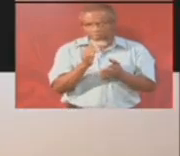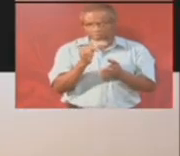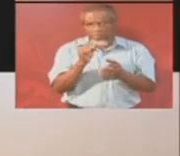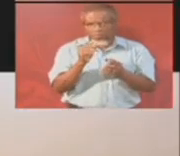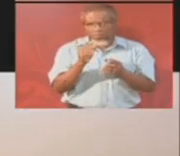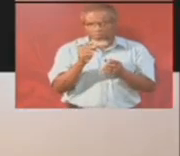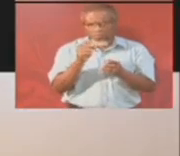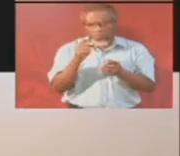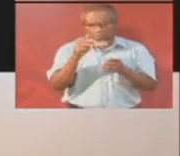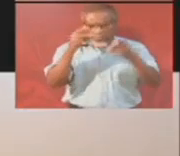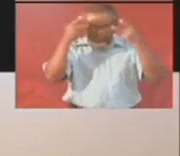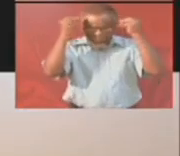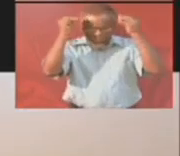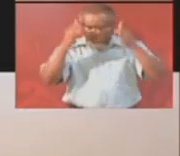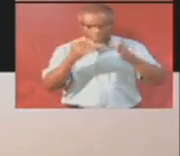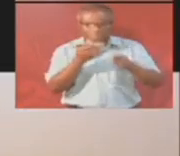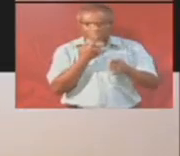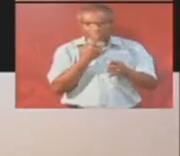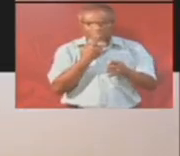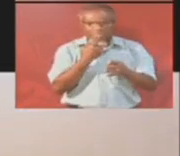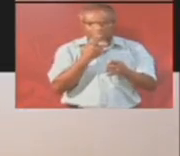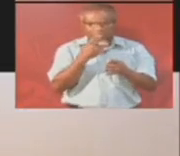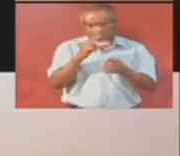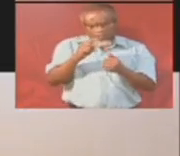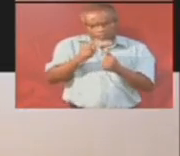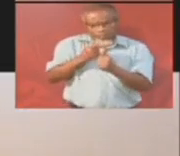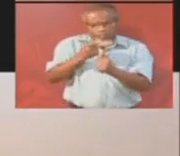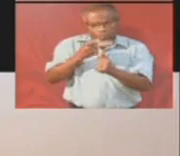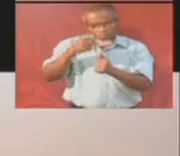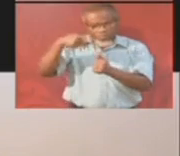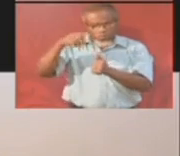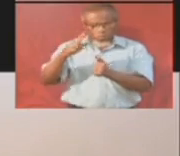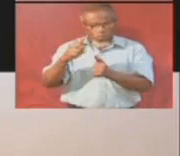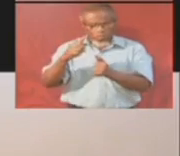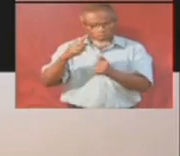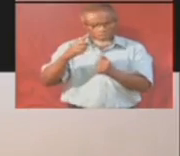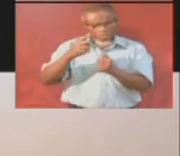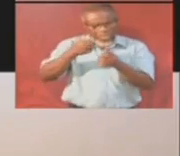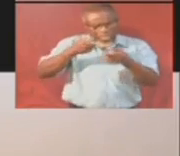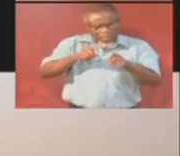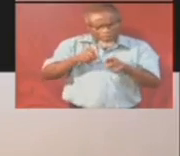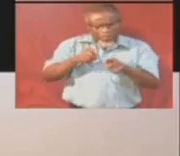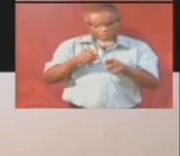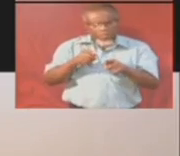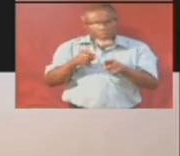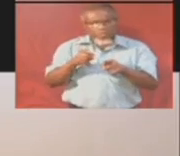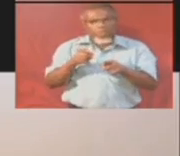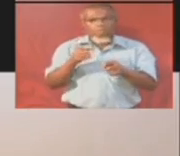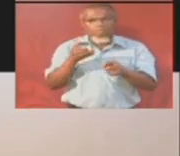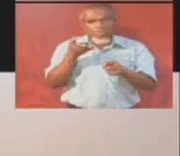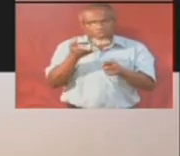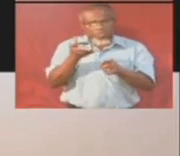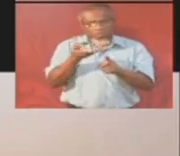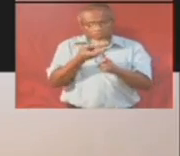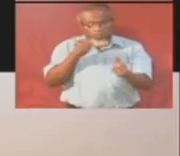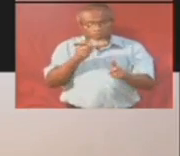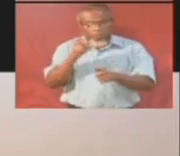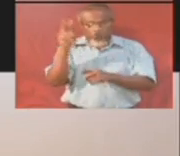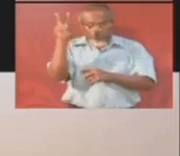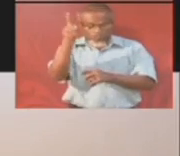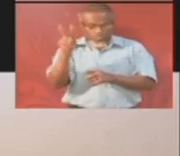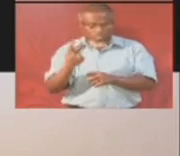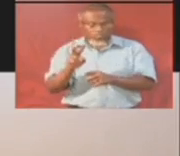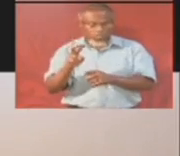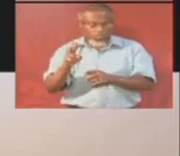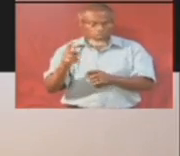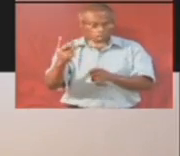P1 case was that of a Venezuelan migrant. Are you able to say if that person would have entered legally or illegally? And